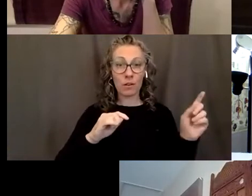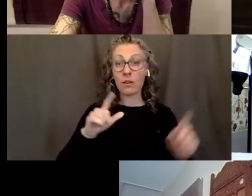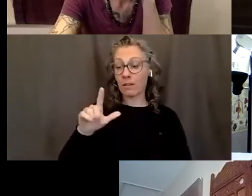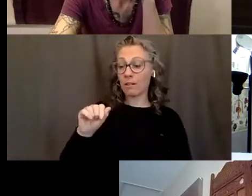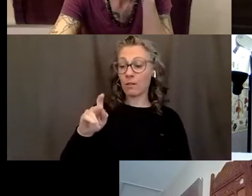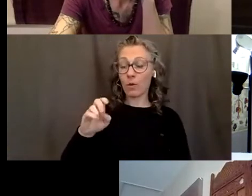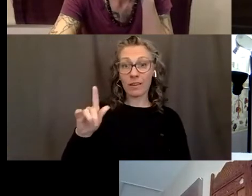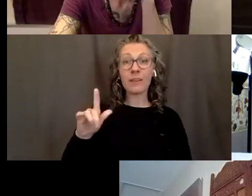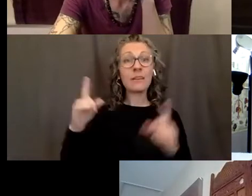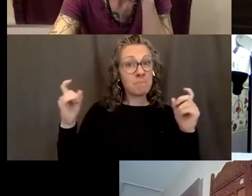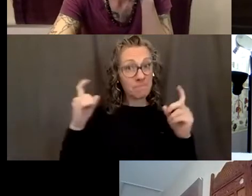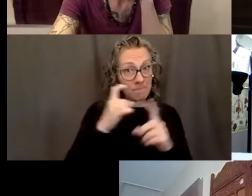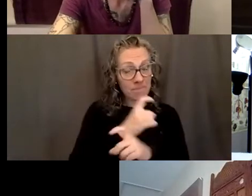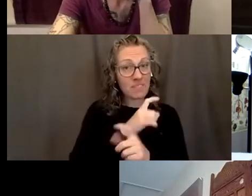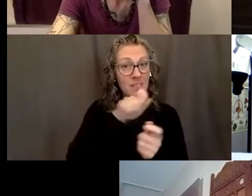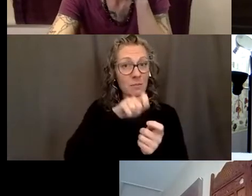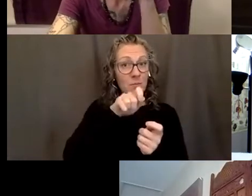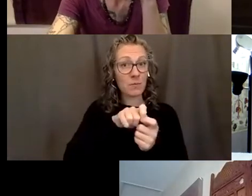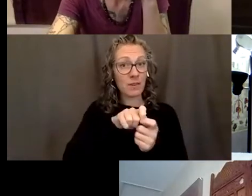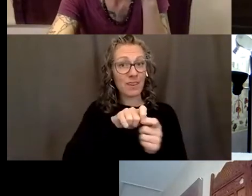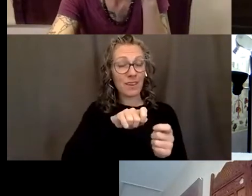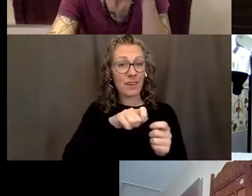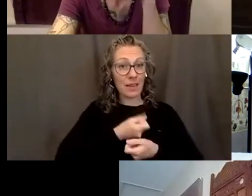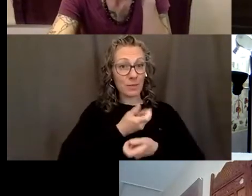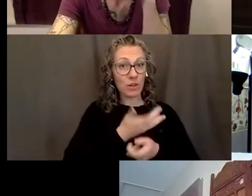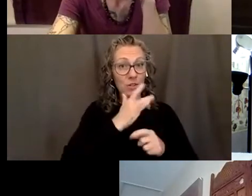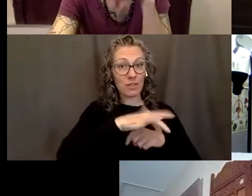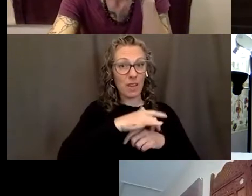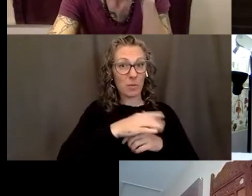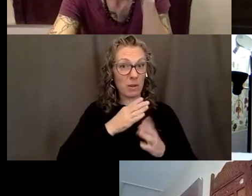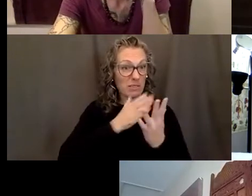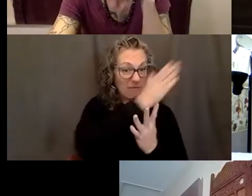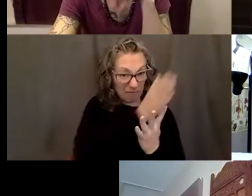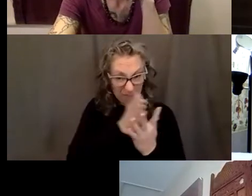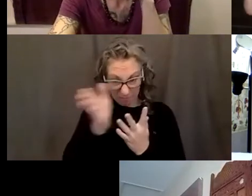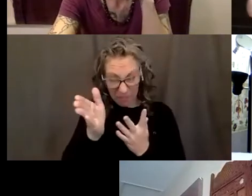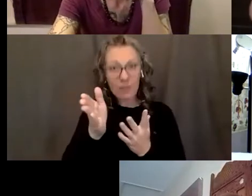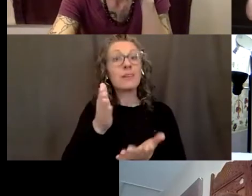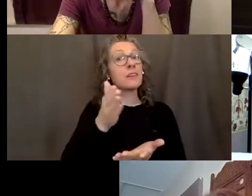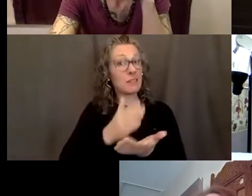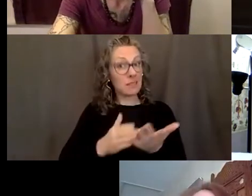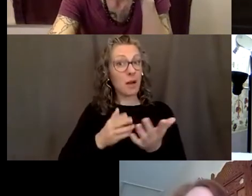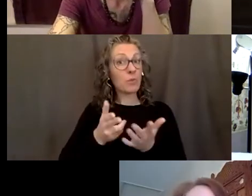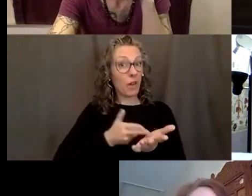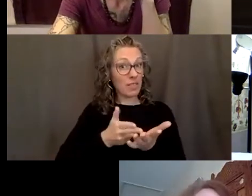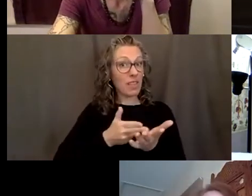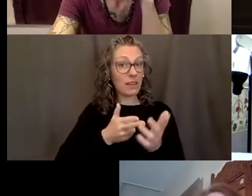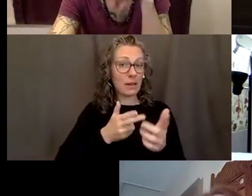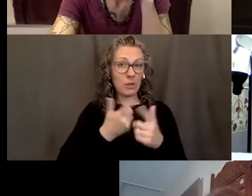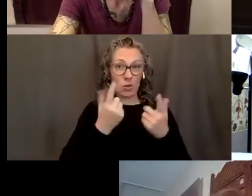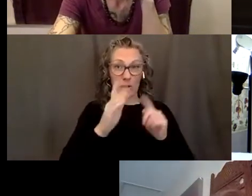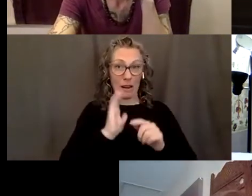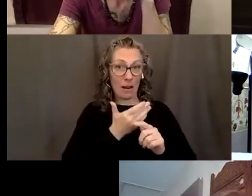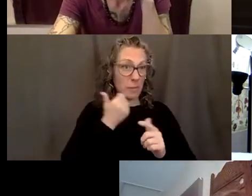only certain expressions were available, and that was an expression that was available. And so some of it was authentic and some of it like the best we knew how, and then some maybe